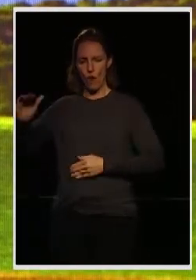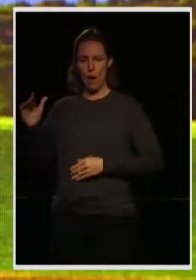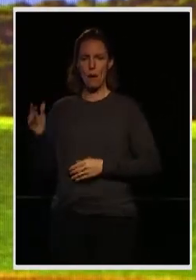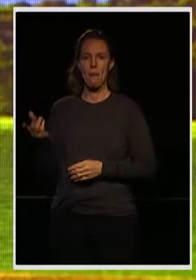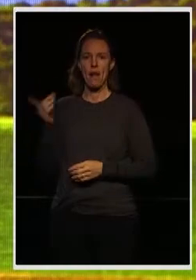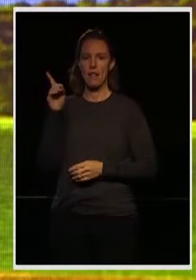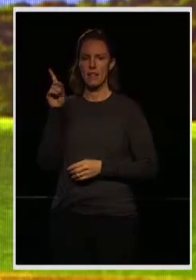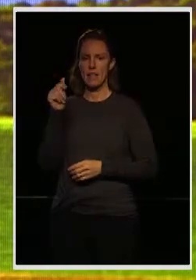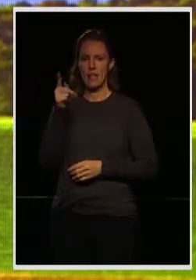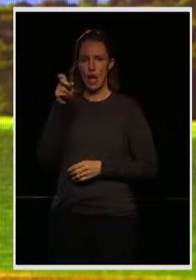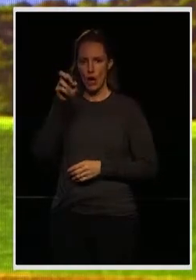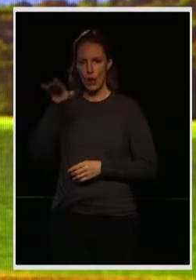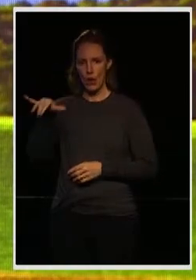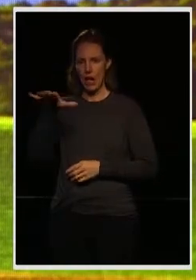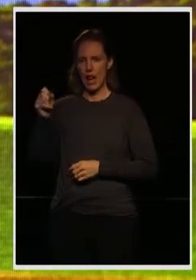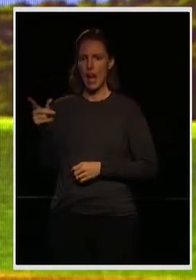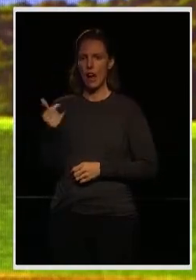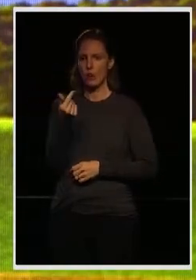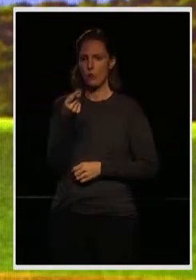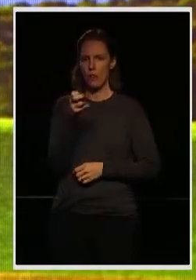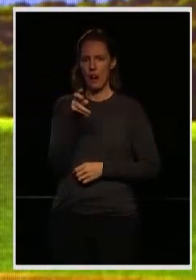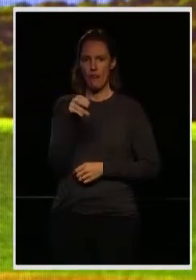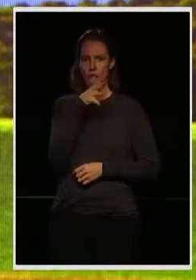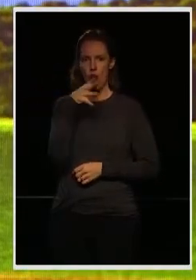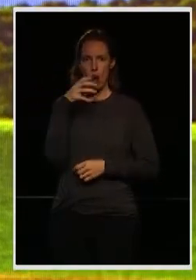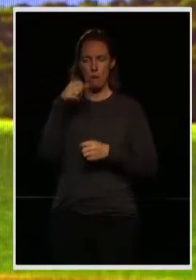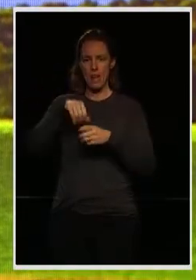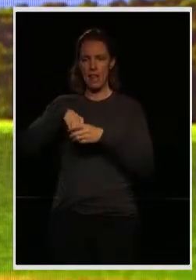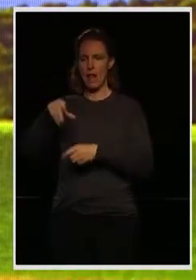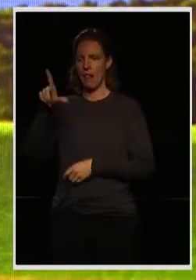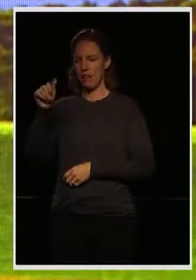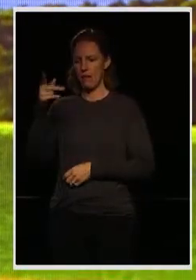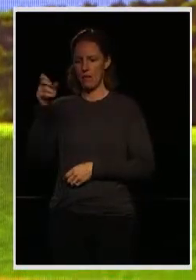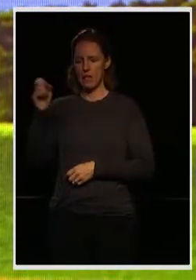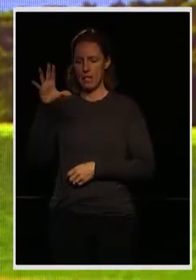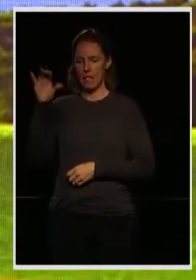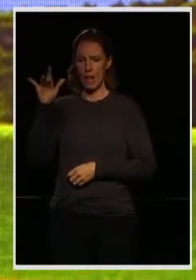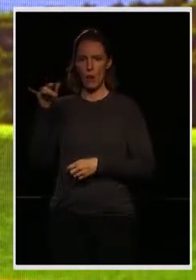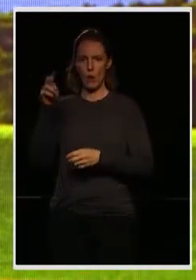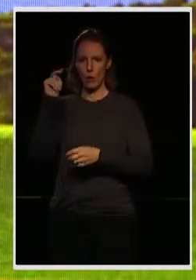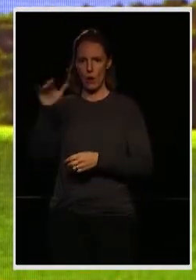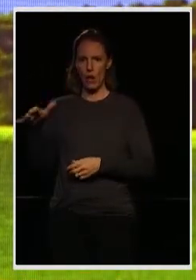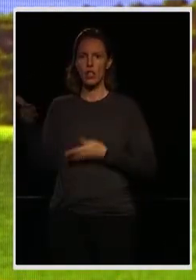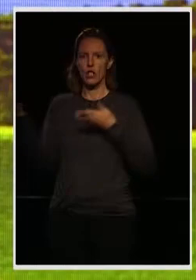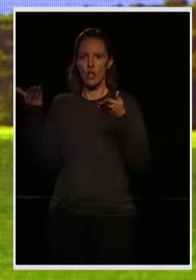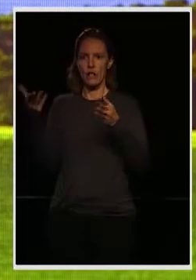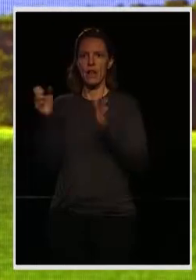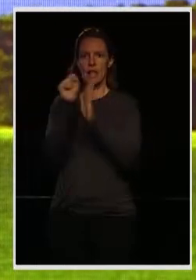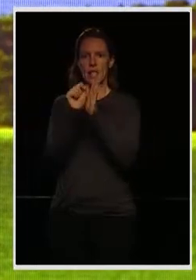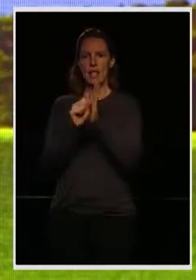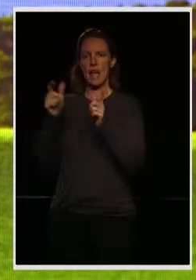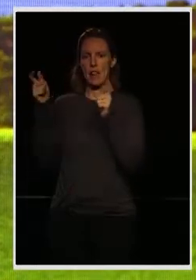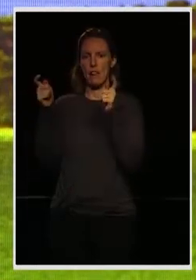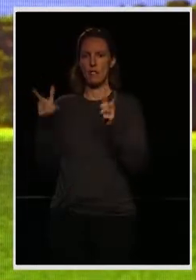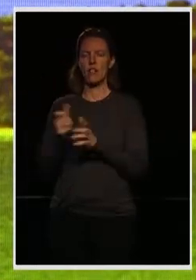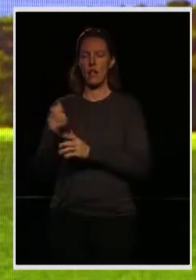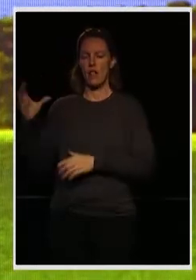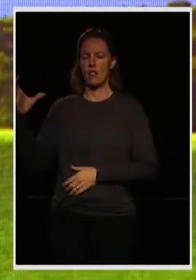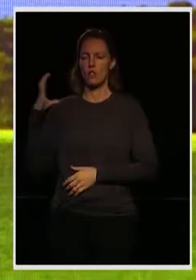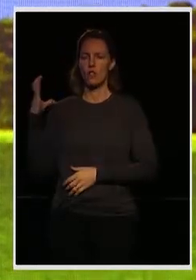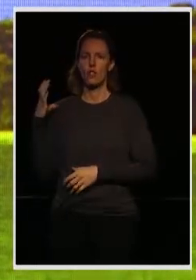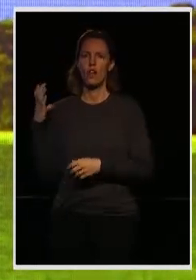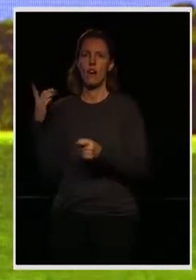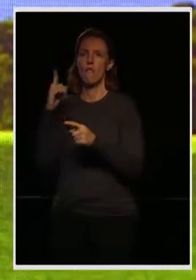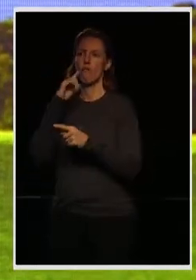farm in Livingston County, New York, serving as a state legislator, as chair of the Senate Finance Committee